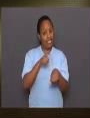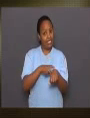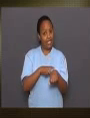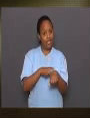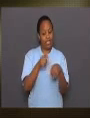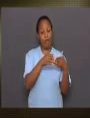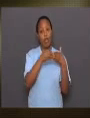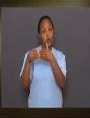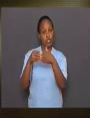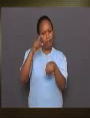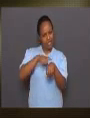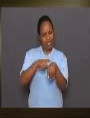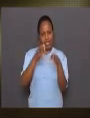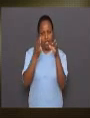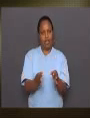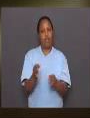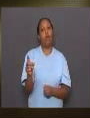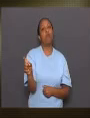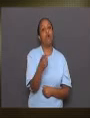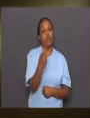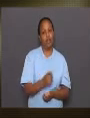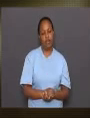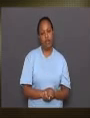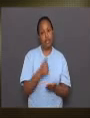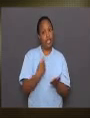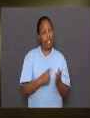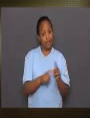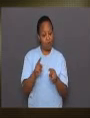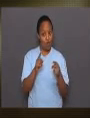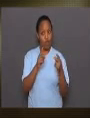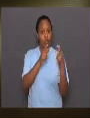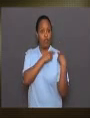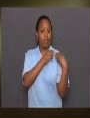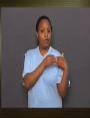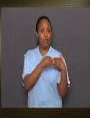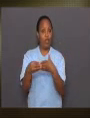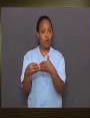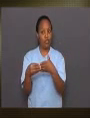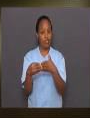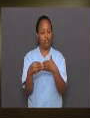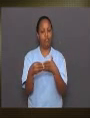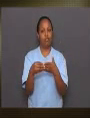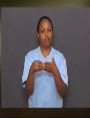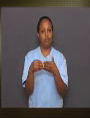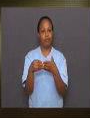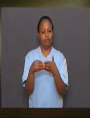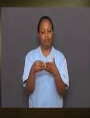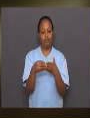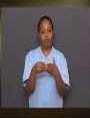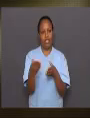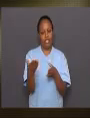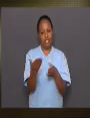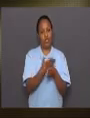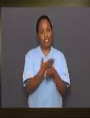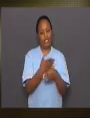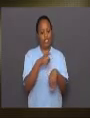on leaders. This means that a leader will be in power for a limited